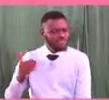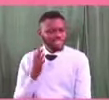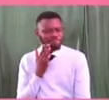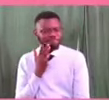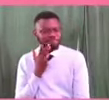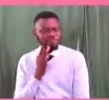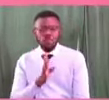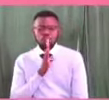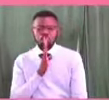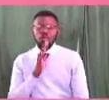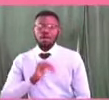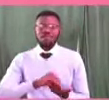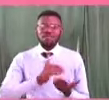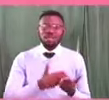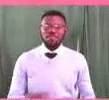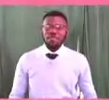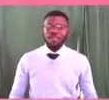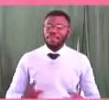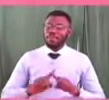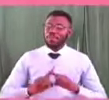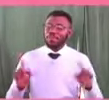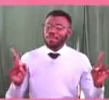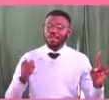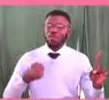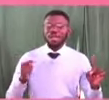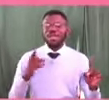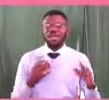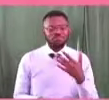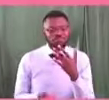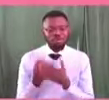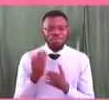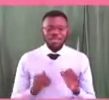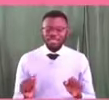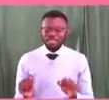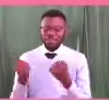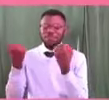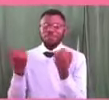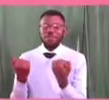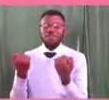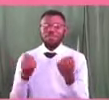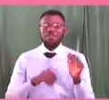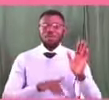fund. And because we introduced a savings component, already